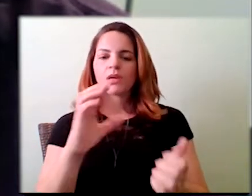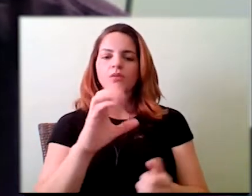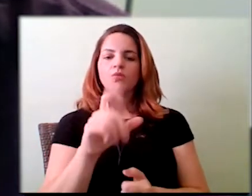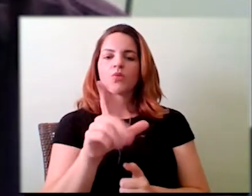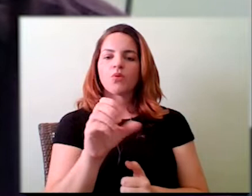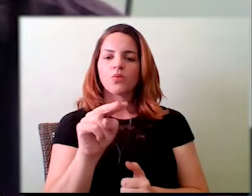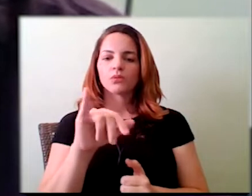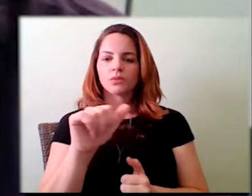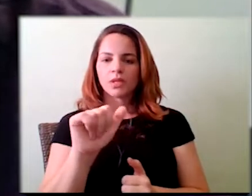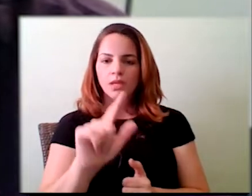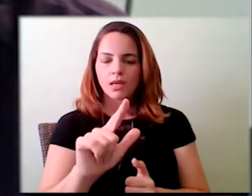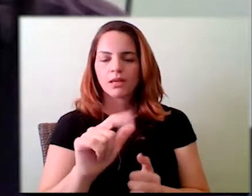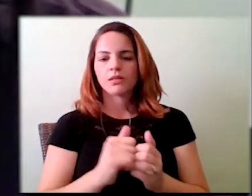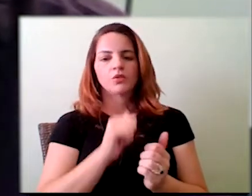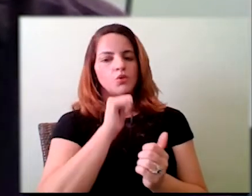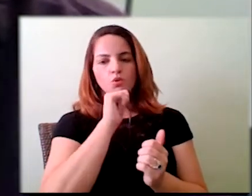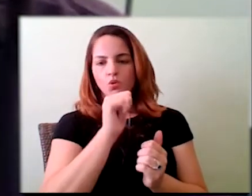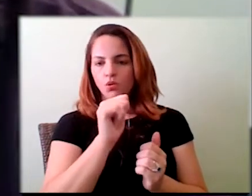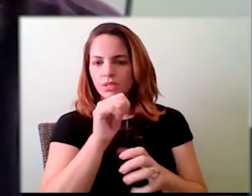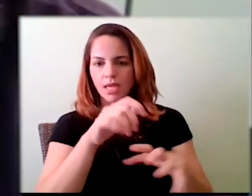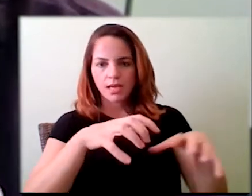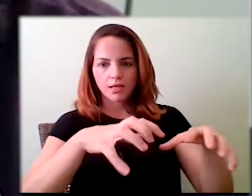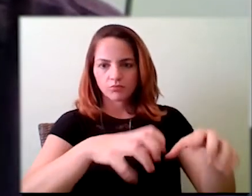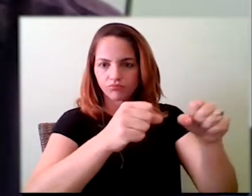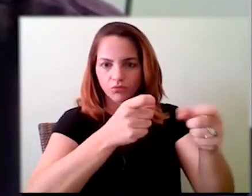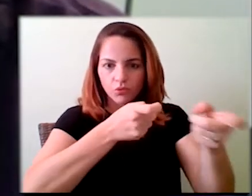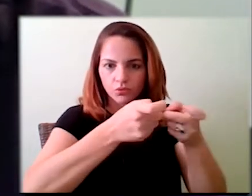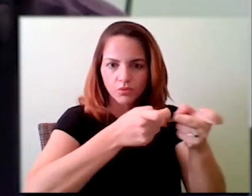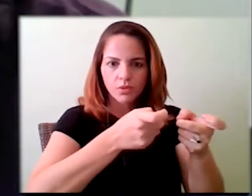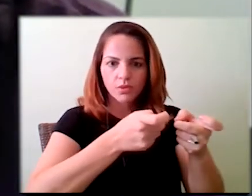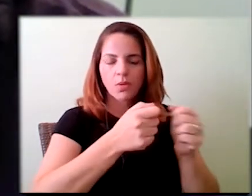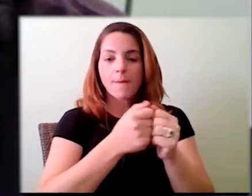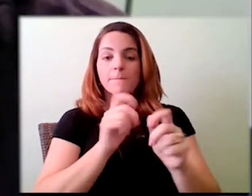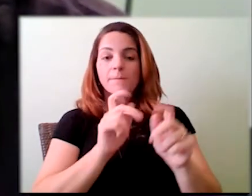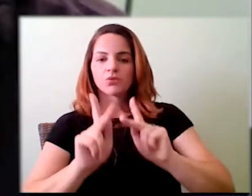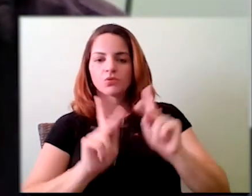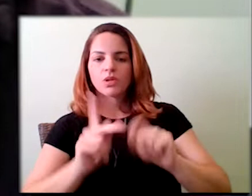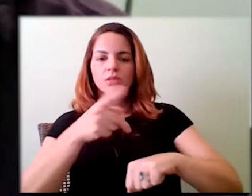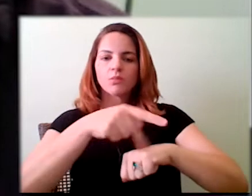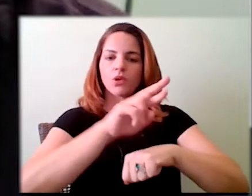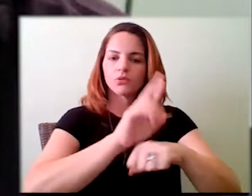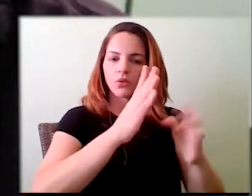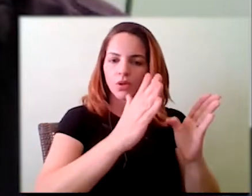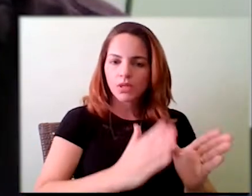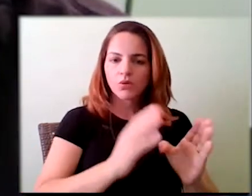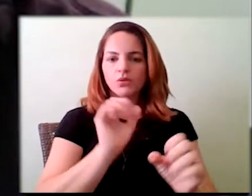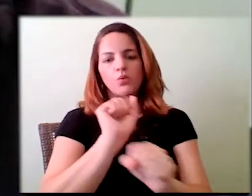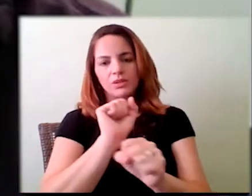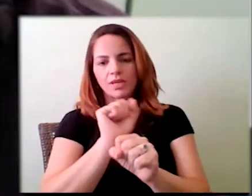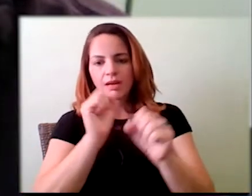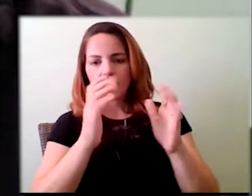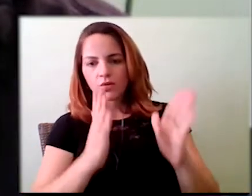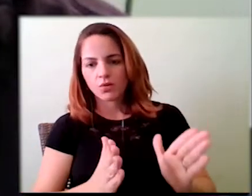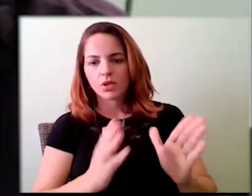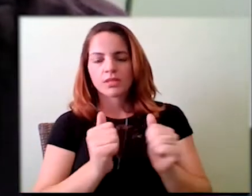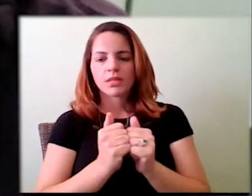one side and corporate US capitalists on the other. The persistence of Puerto Rican small farmers in some regions and the expansion of local